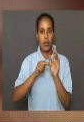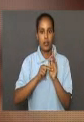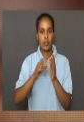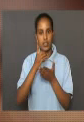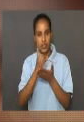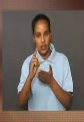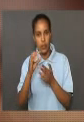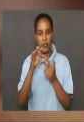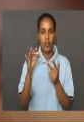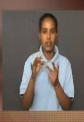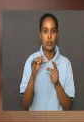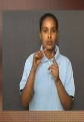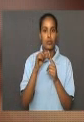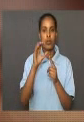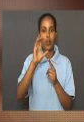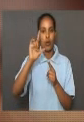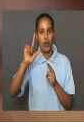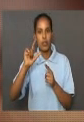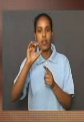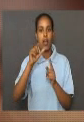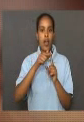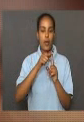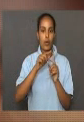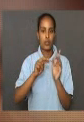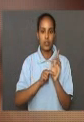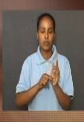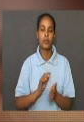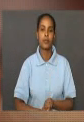in preference to the chloride ions.